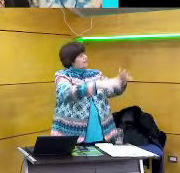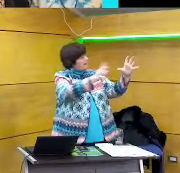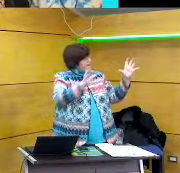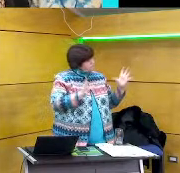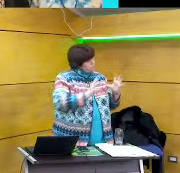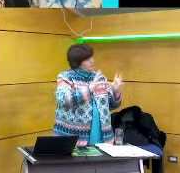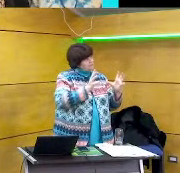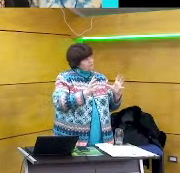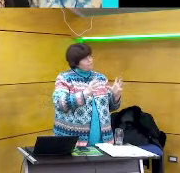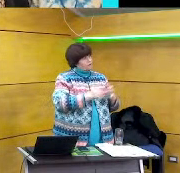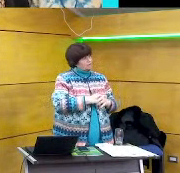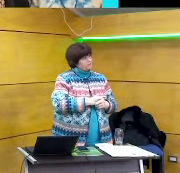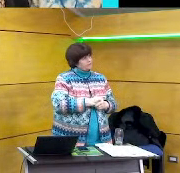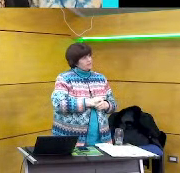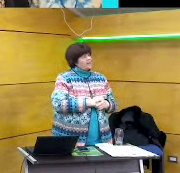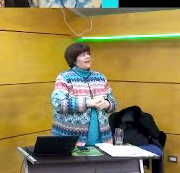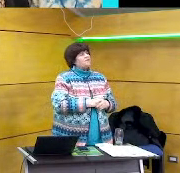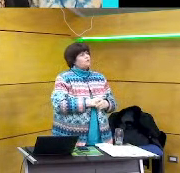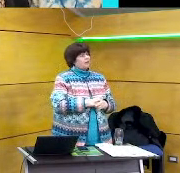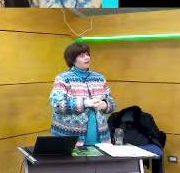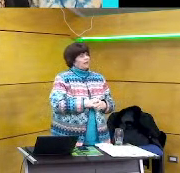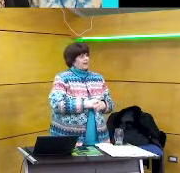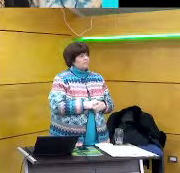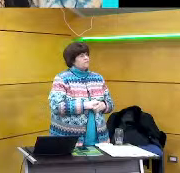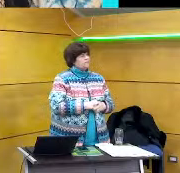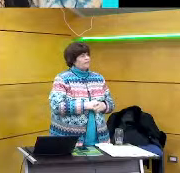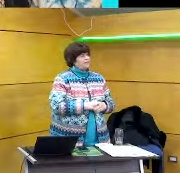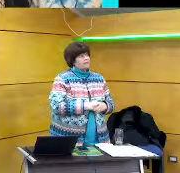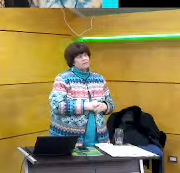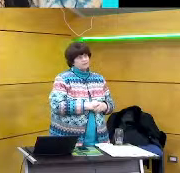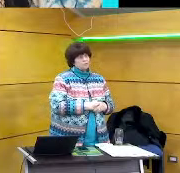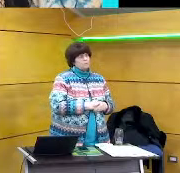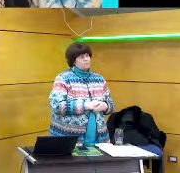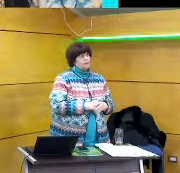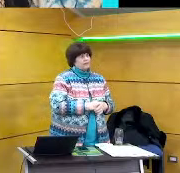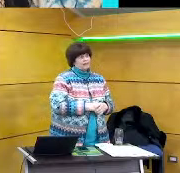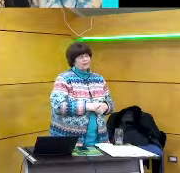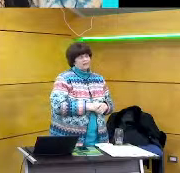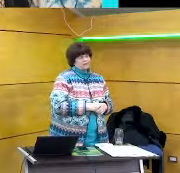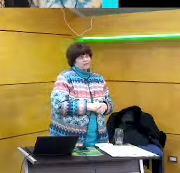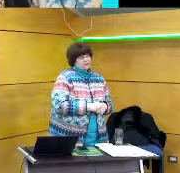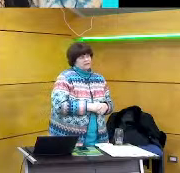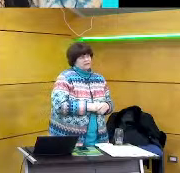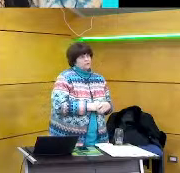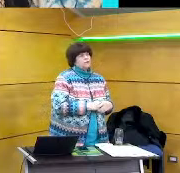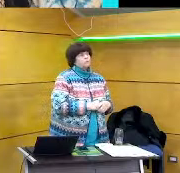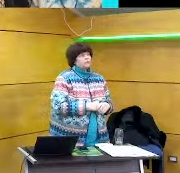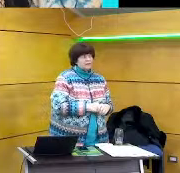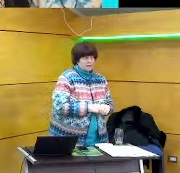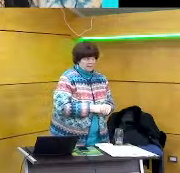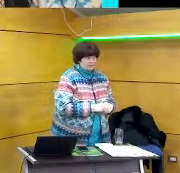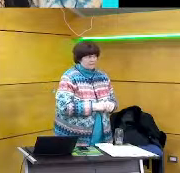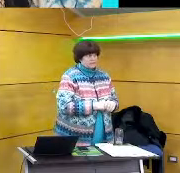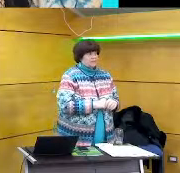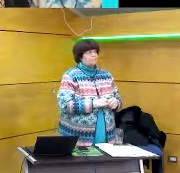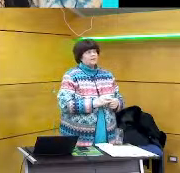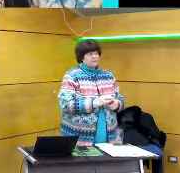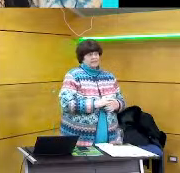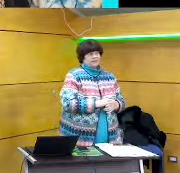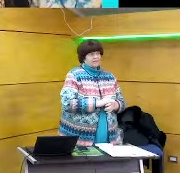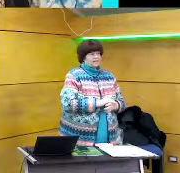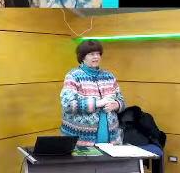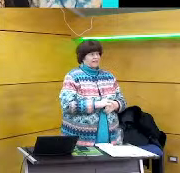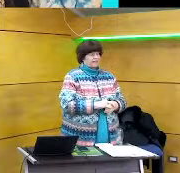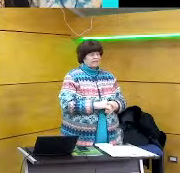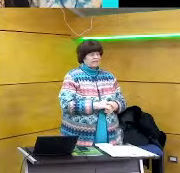So that everybody's involved, and you actually find out there's people that you didn't realize the